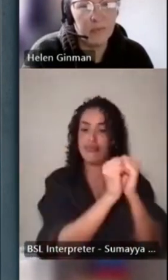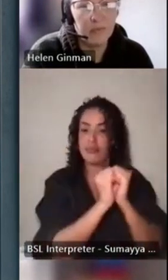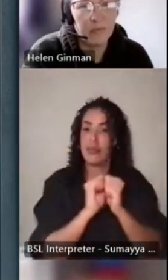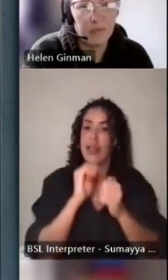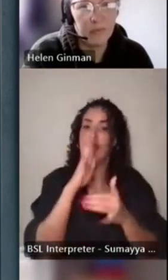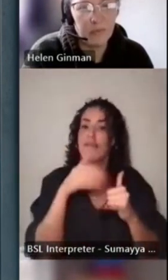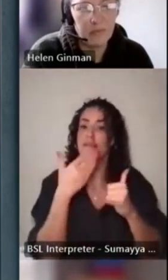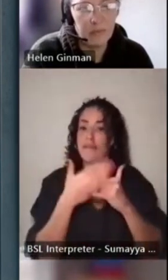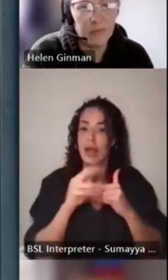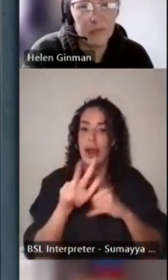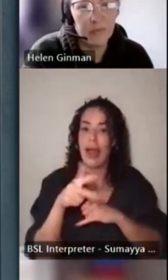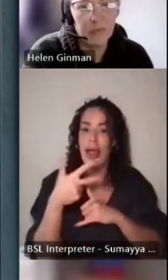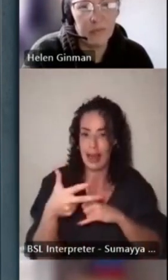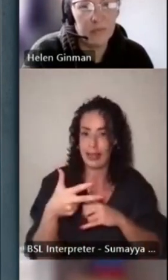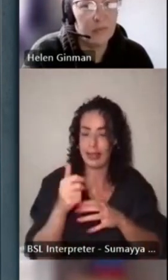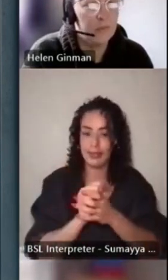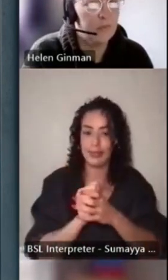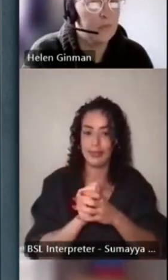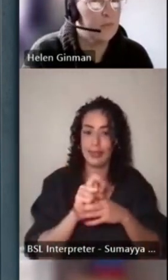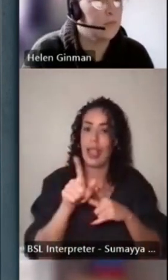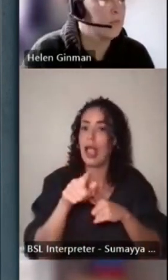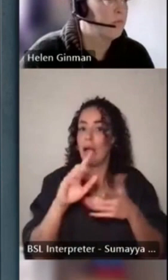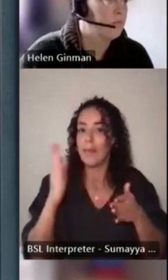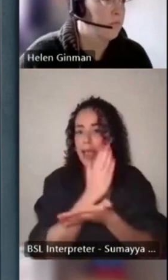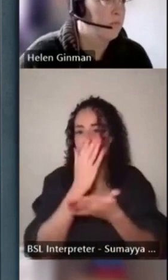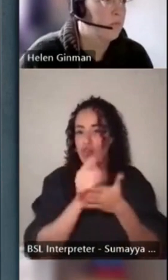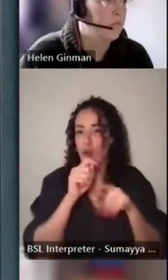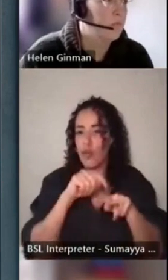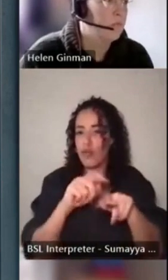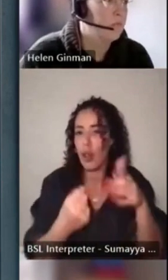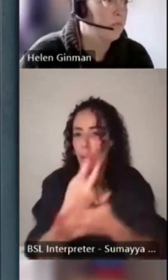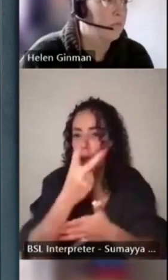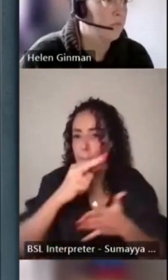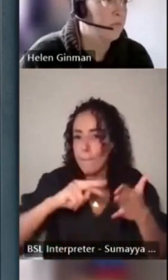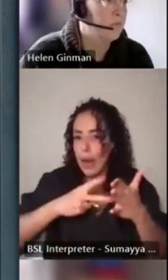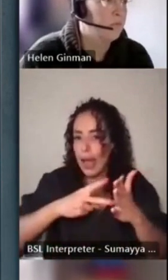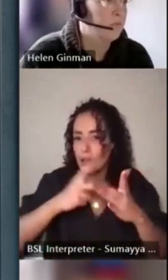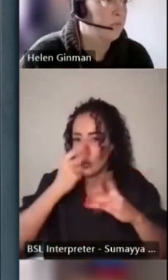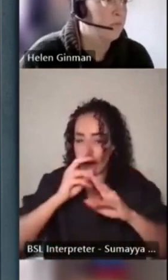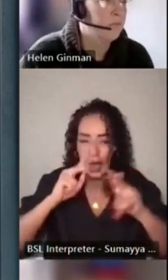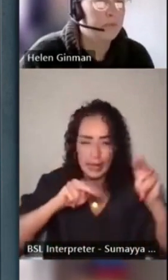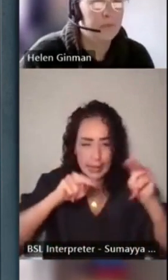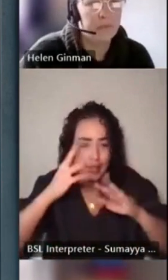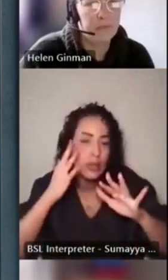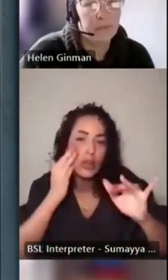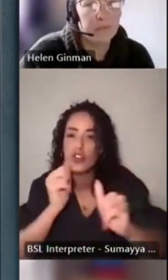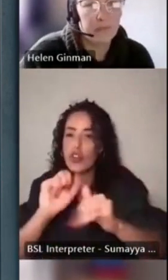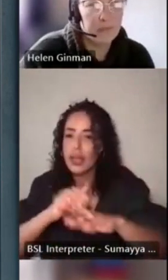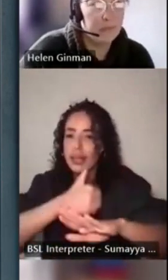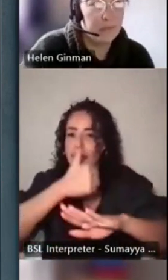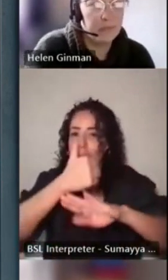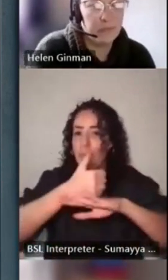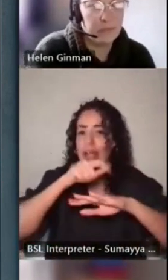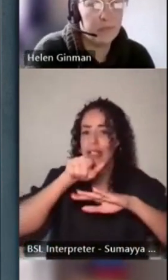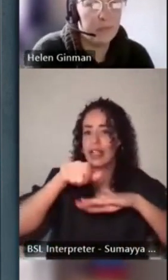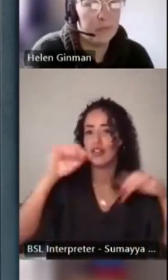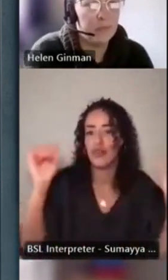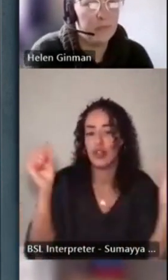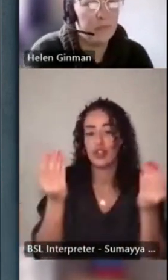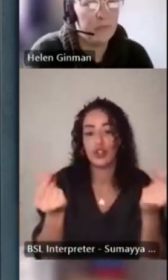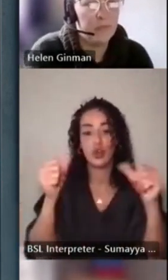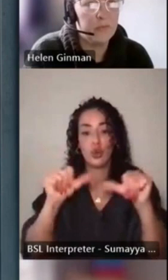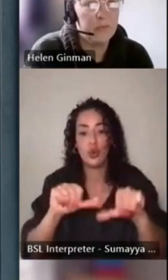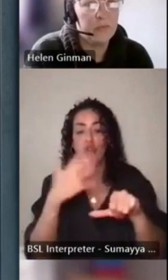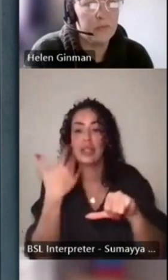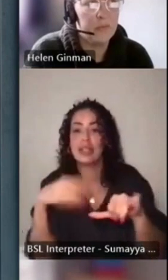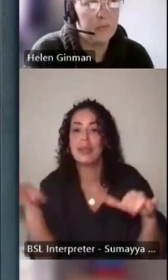which is really important, to develop a follow-up plan to monitor the implementation of agreed upon solutions. So